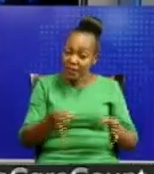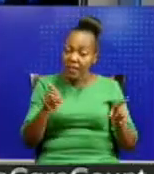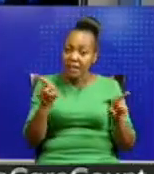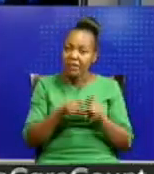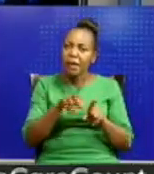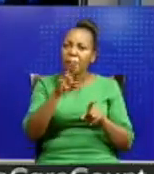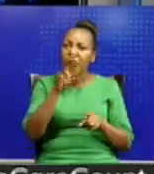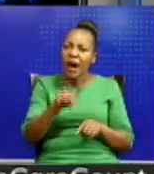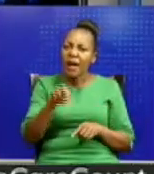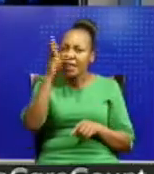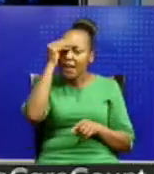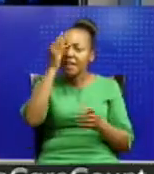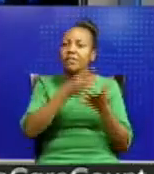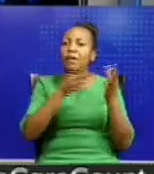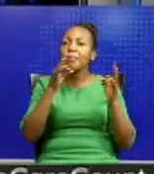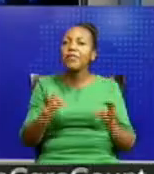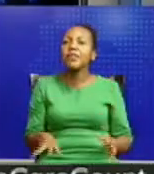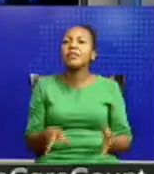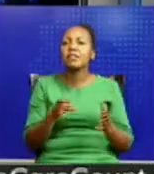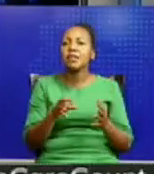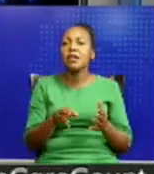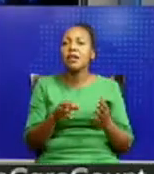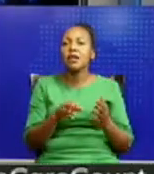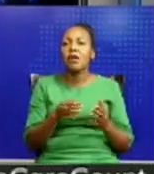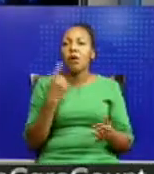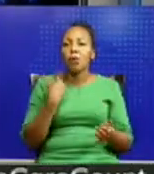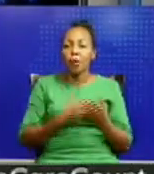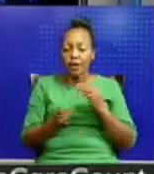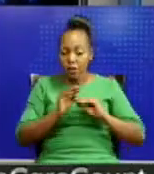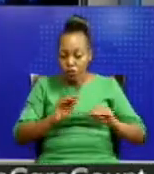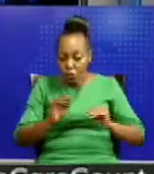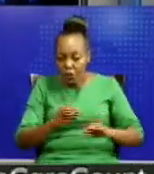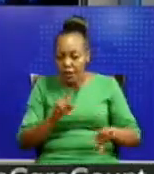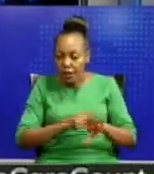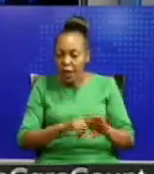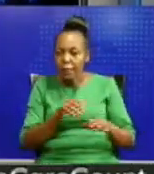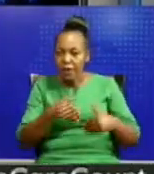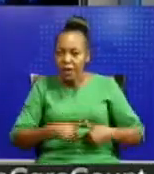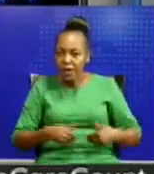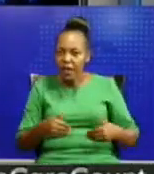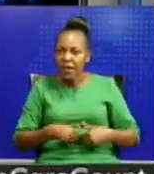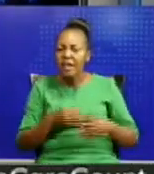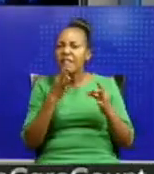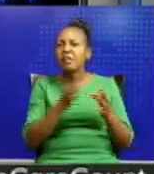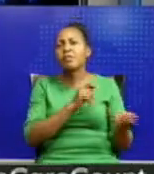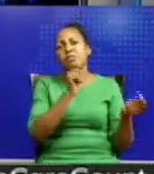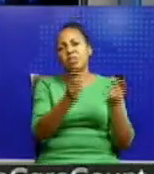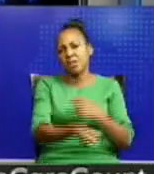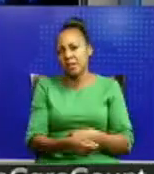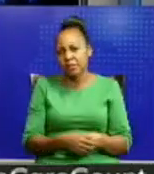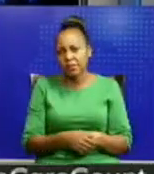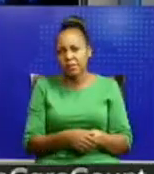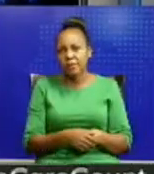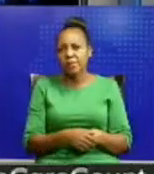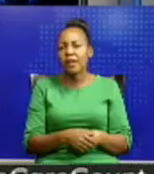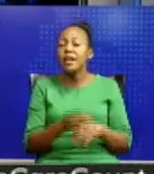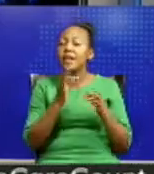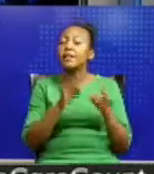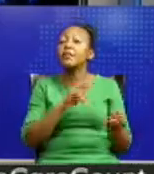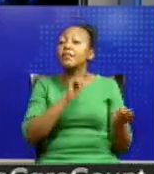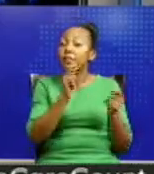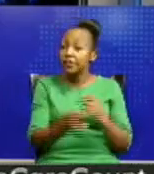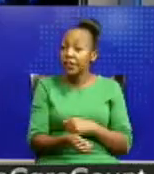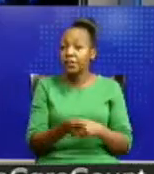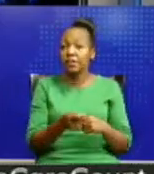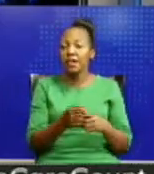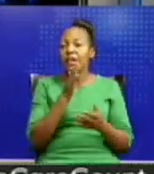learning, so that we learn these things that we learned, what we were taught when we were growing up. Things change. To and demystify most of those. Some